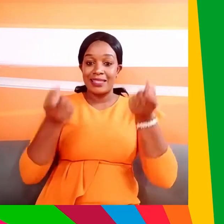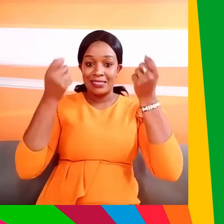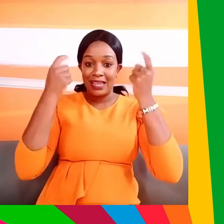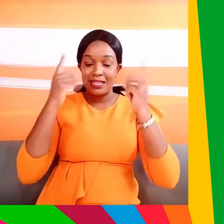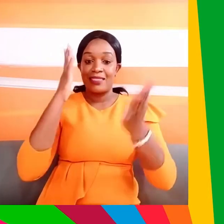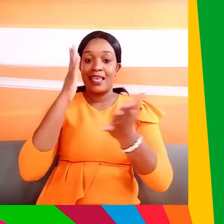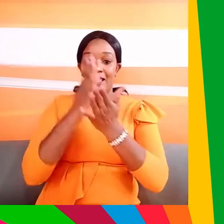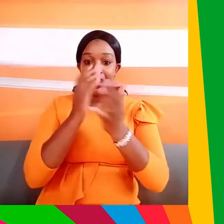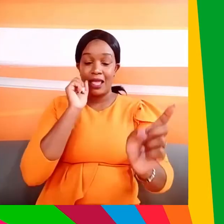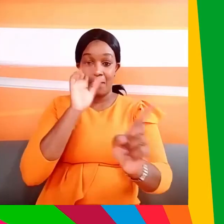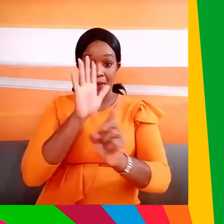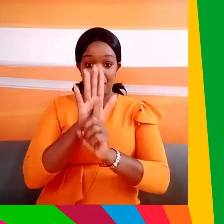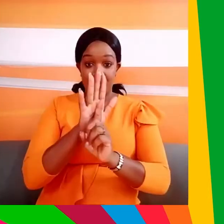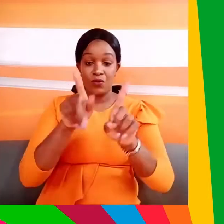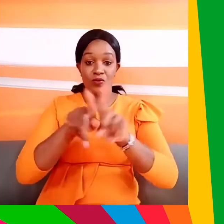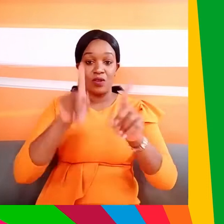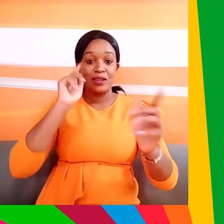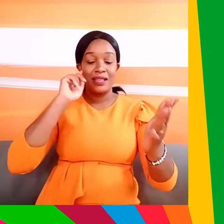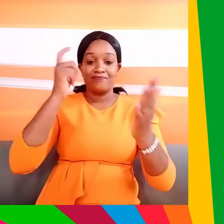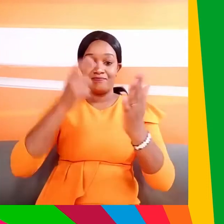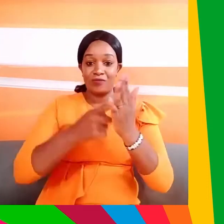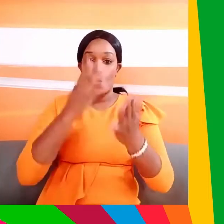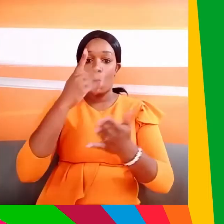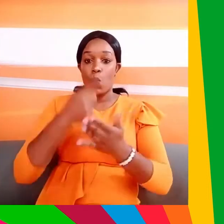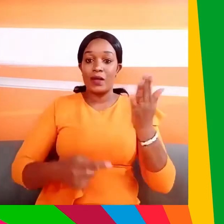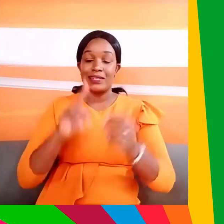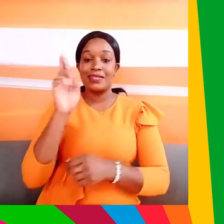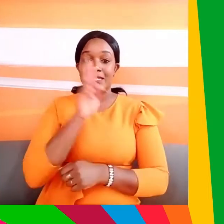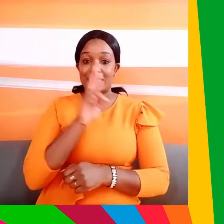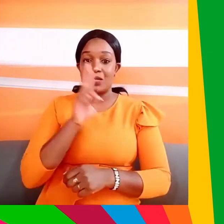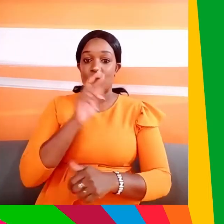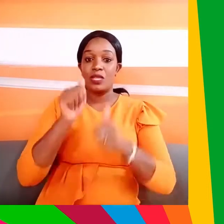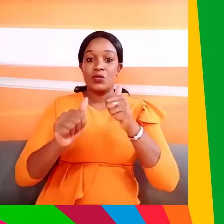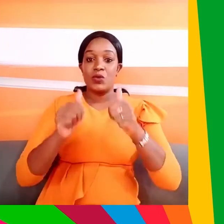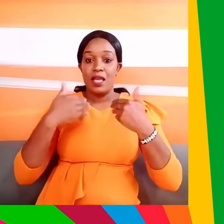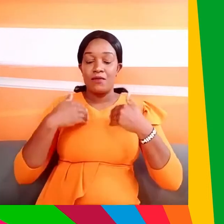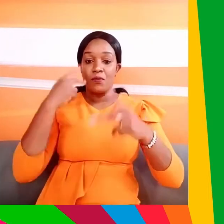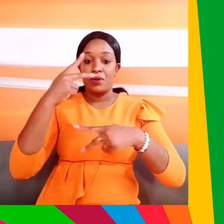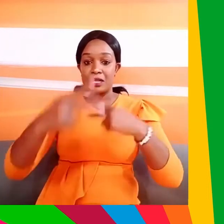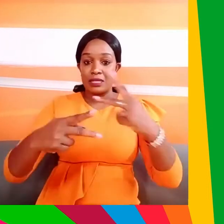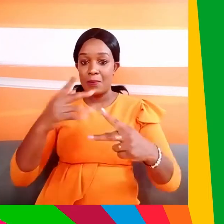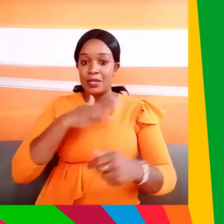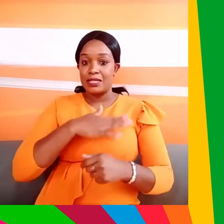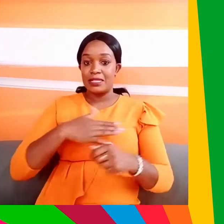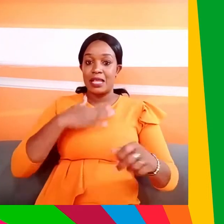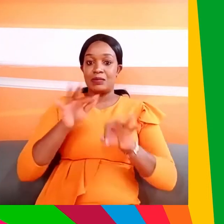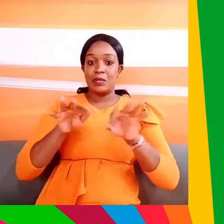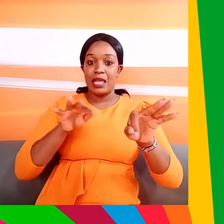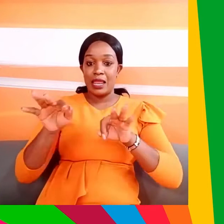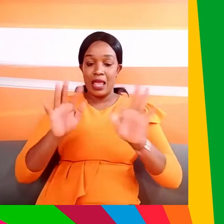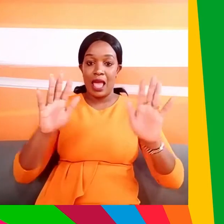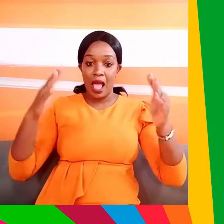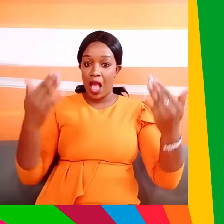and recognizing what a risk the current context poses for progress. So can you talk to us a little bit about how you see the